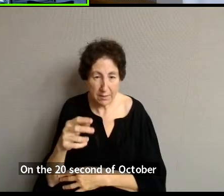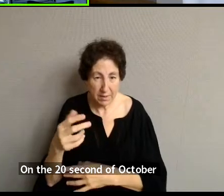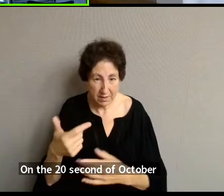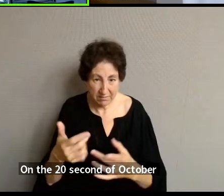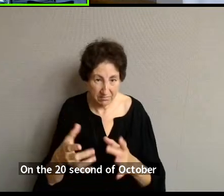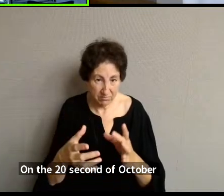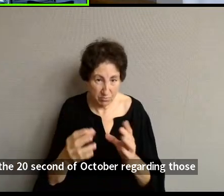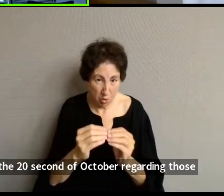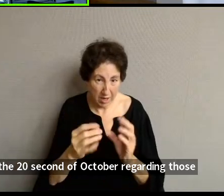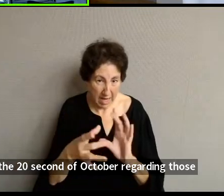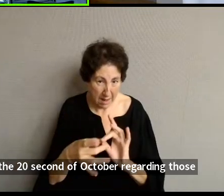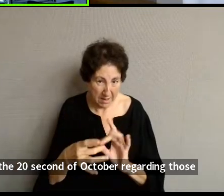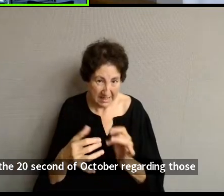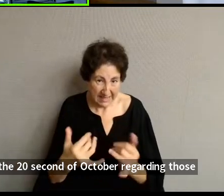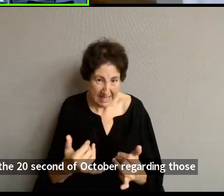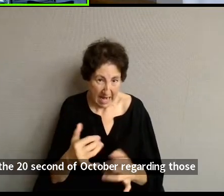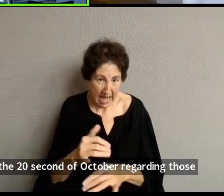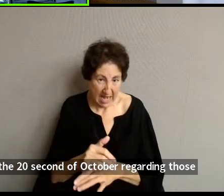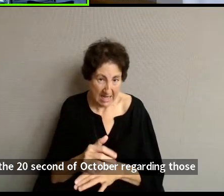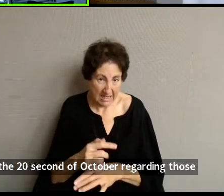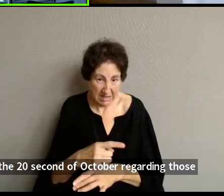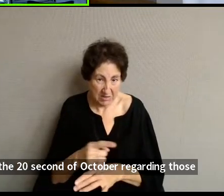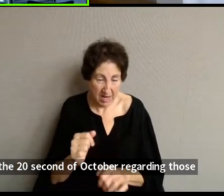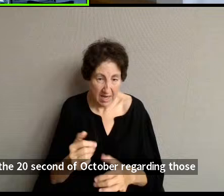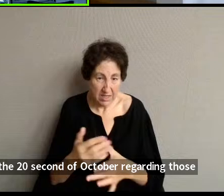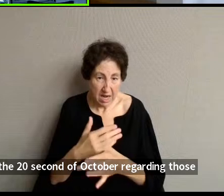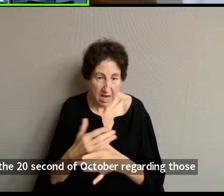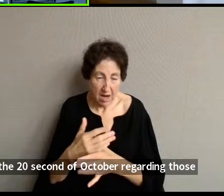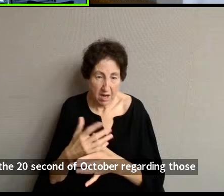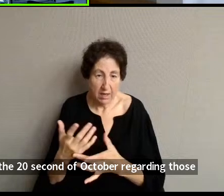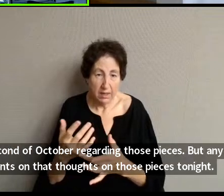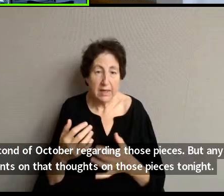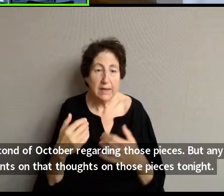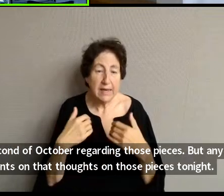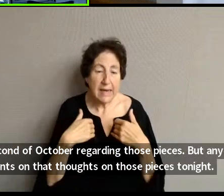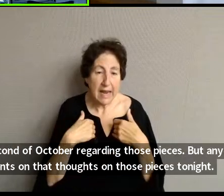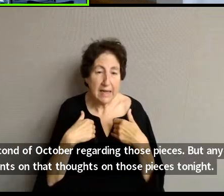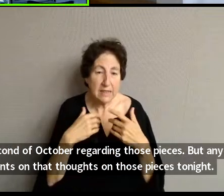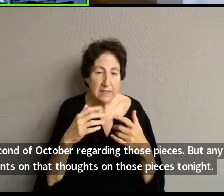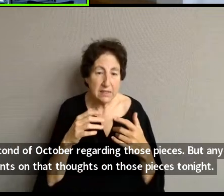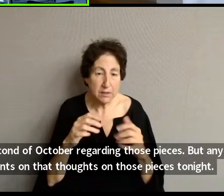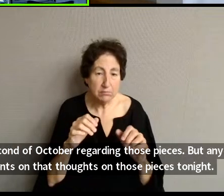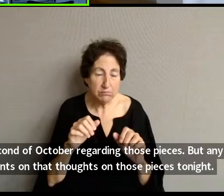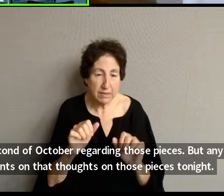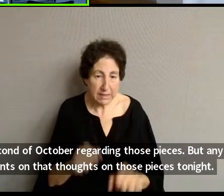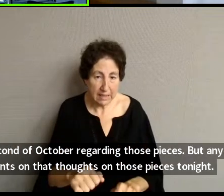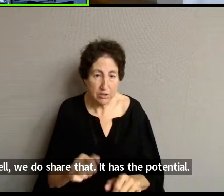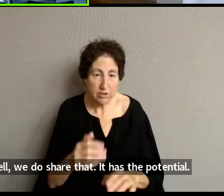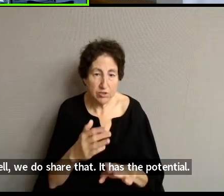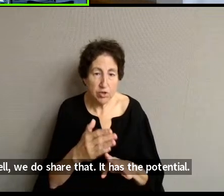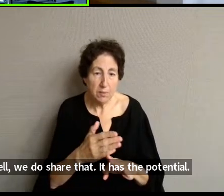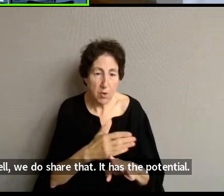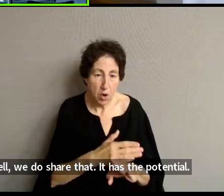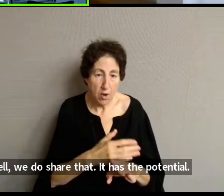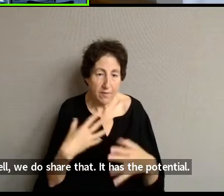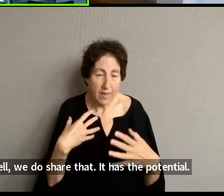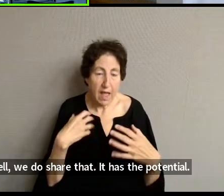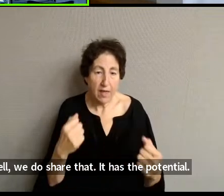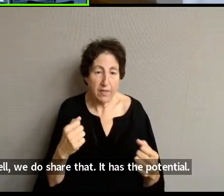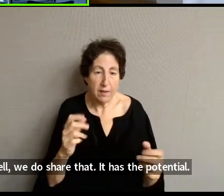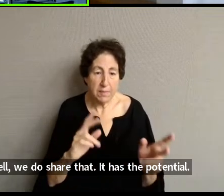that, thoughts on those pieces tonight? Well, we do share that it has the potential, you know, to improve the health of those